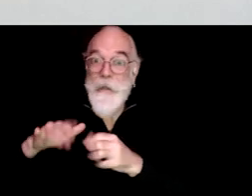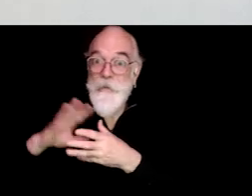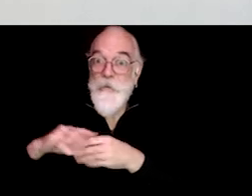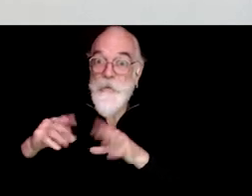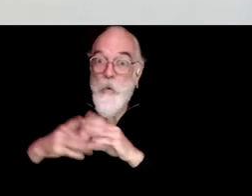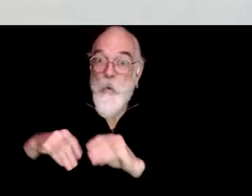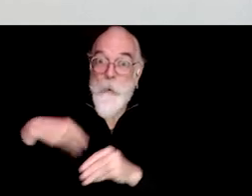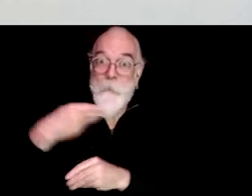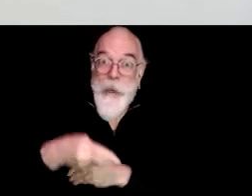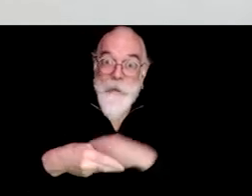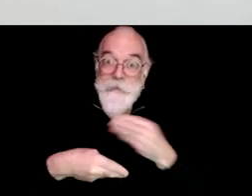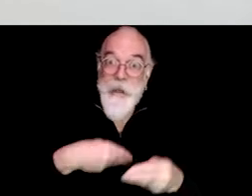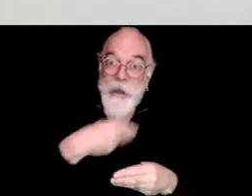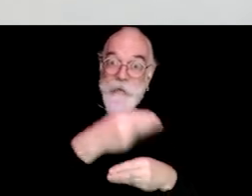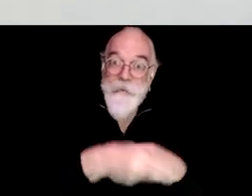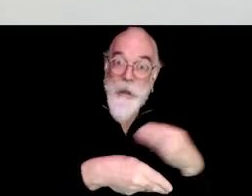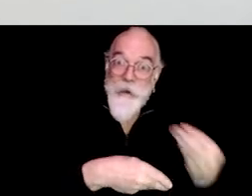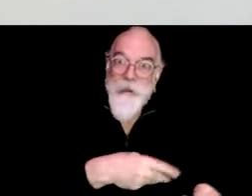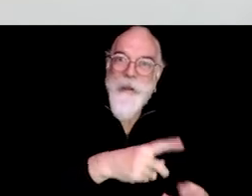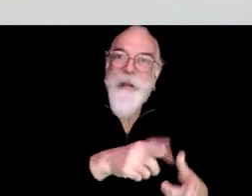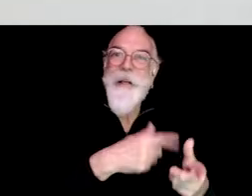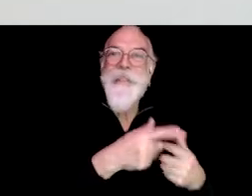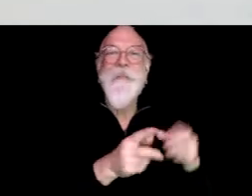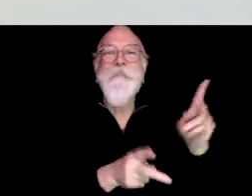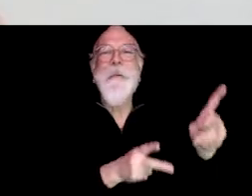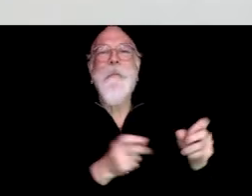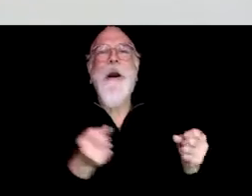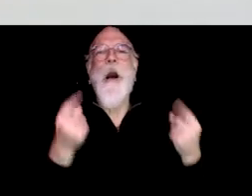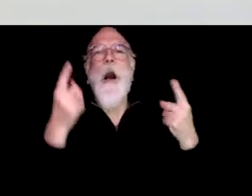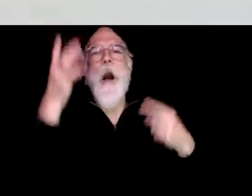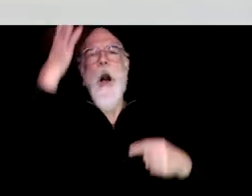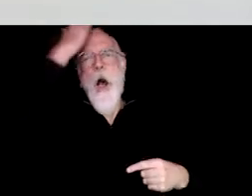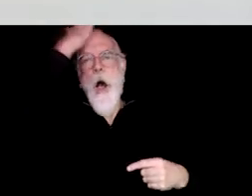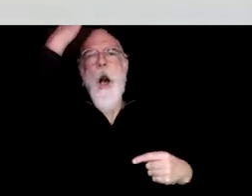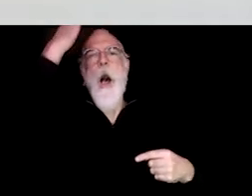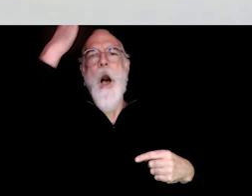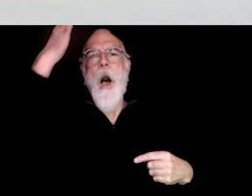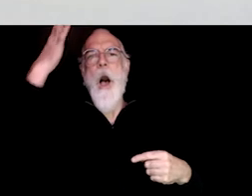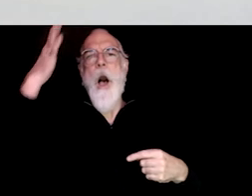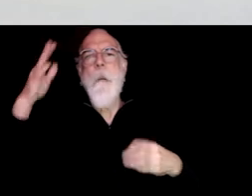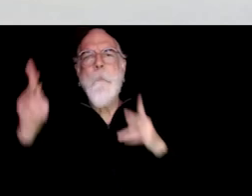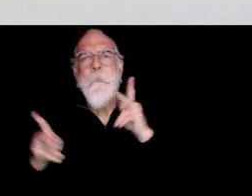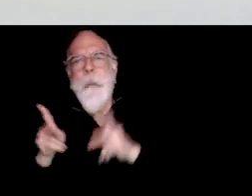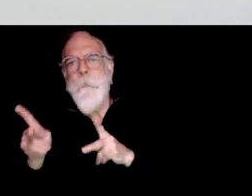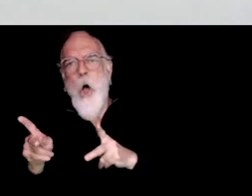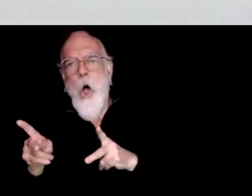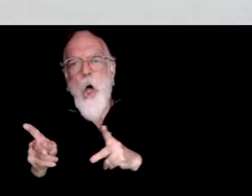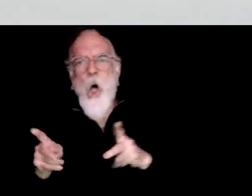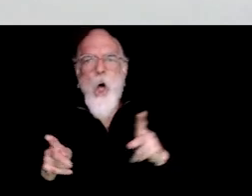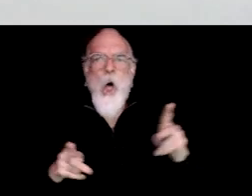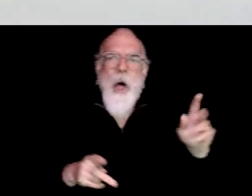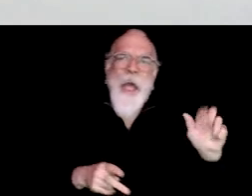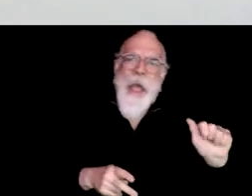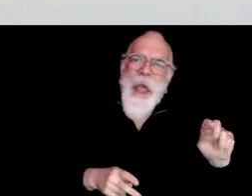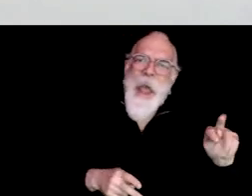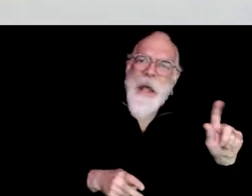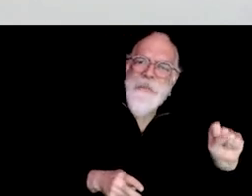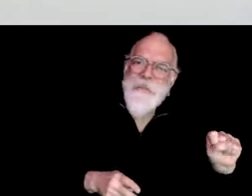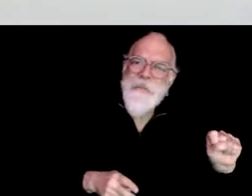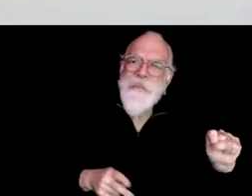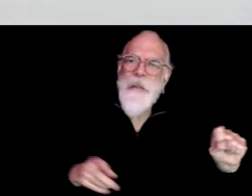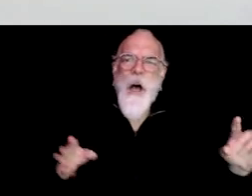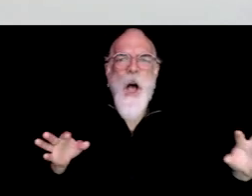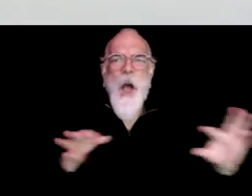then people understand this relationship between ants and people and that connection that's there. I think that's just so beautiful.